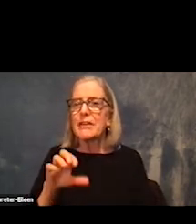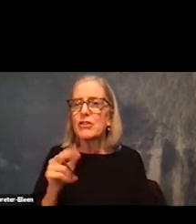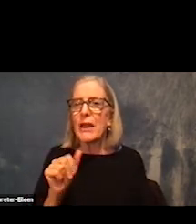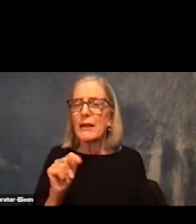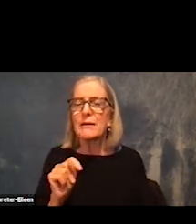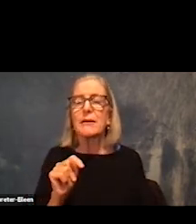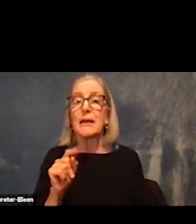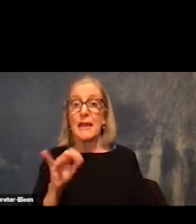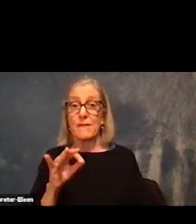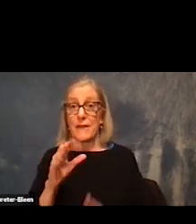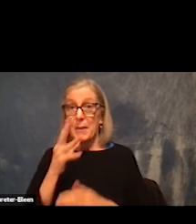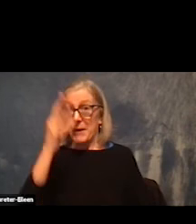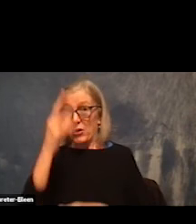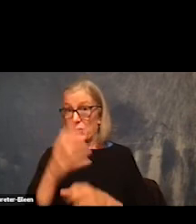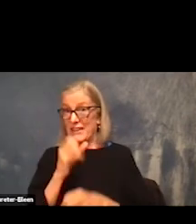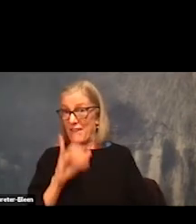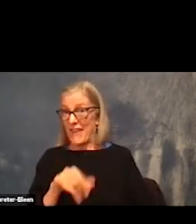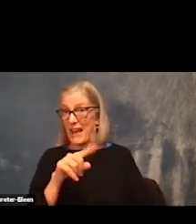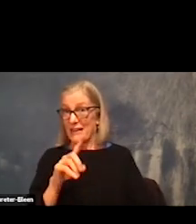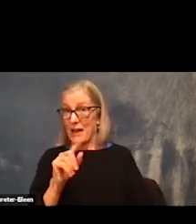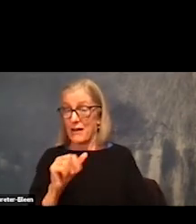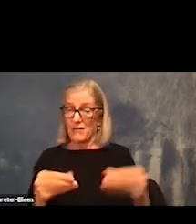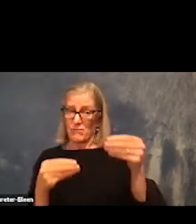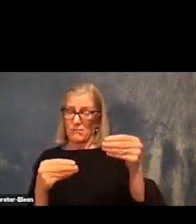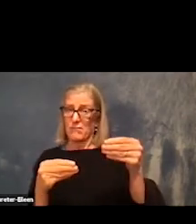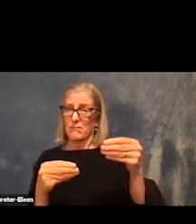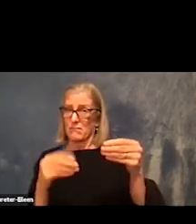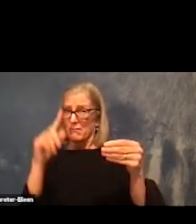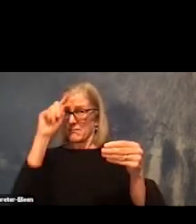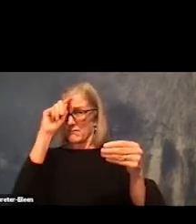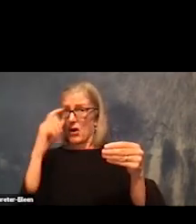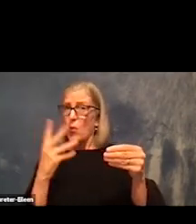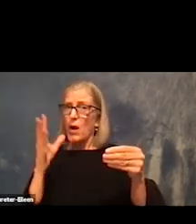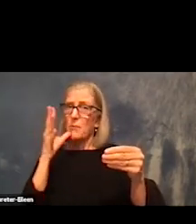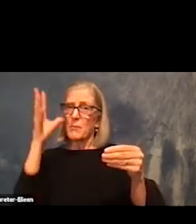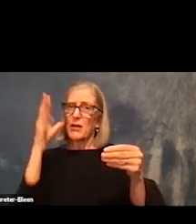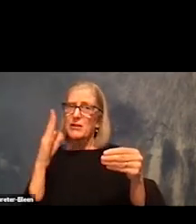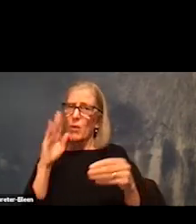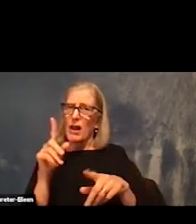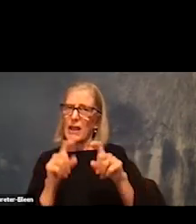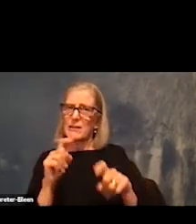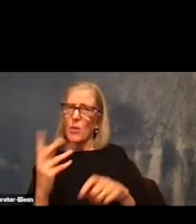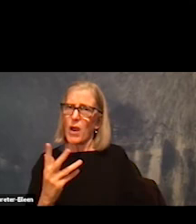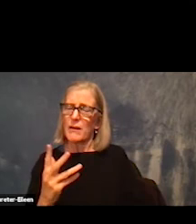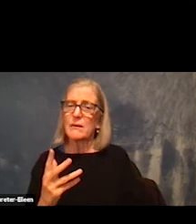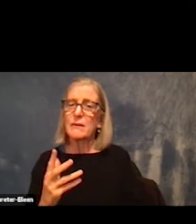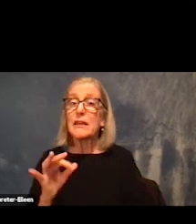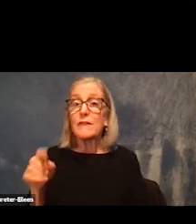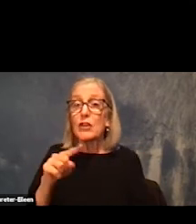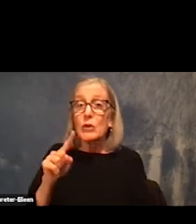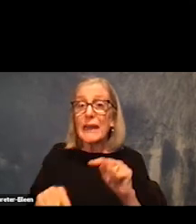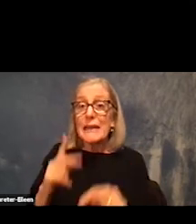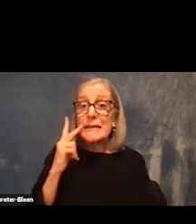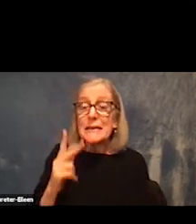parents might have about this data coming home as the progress report. For those of you who can't access the visual, I'll describe what's on